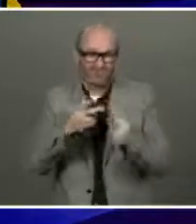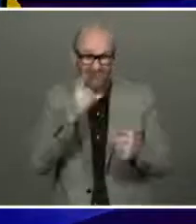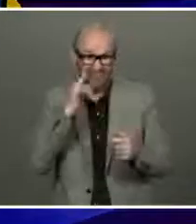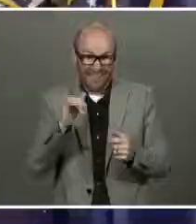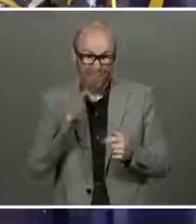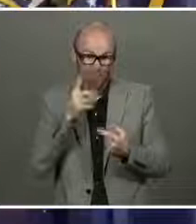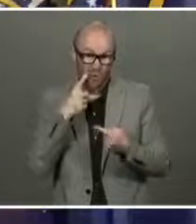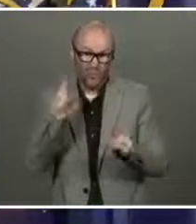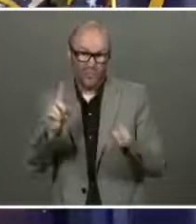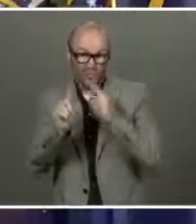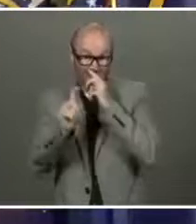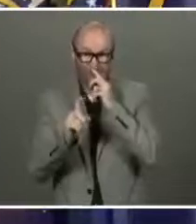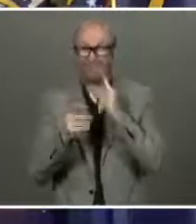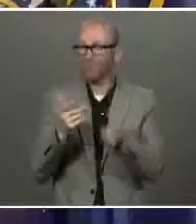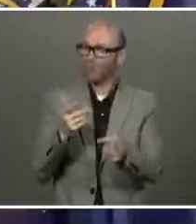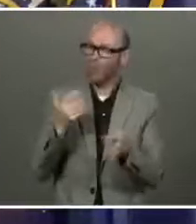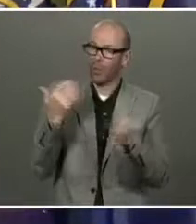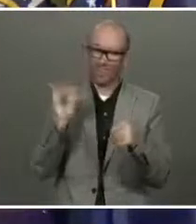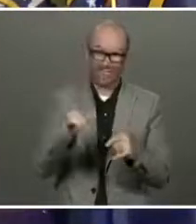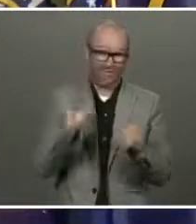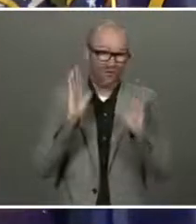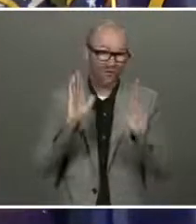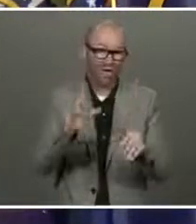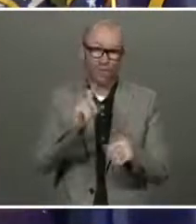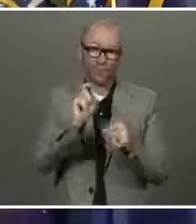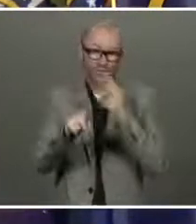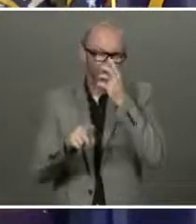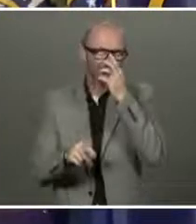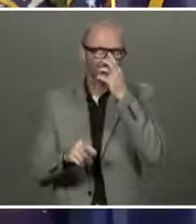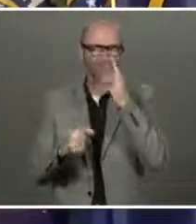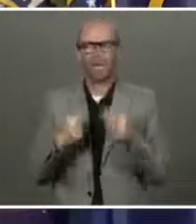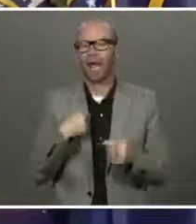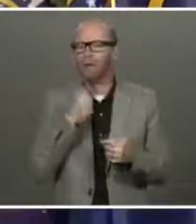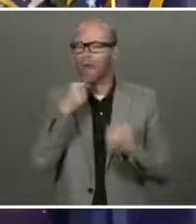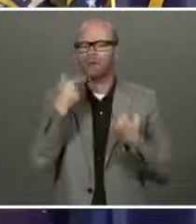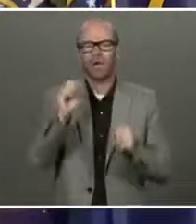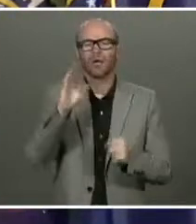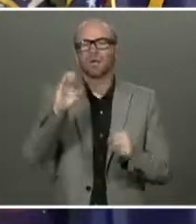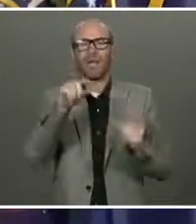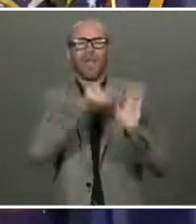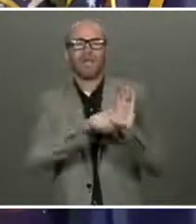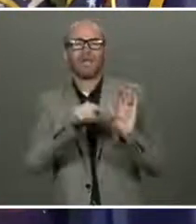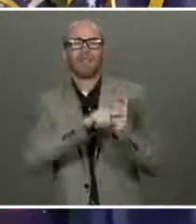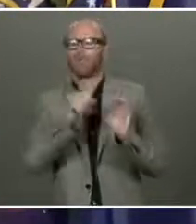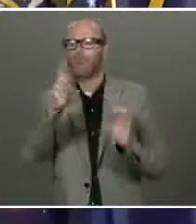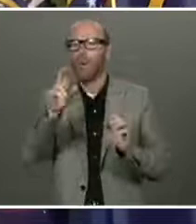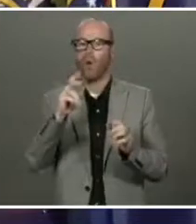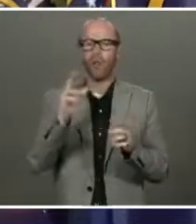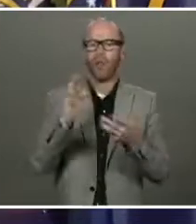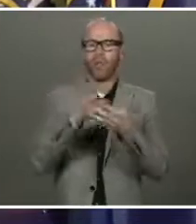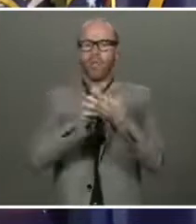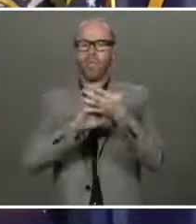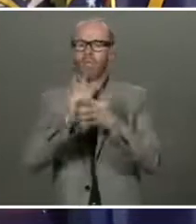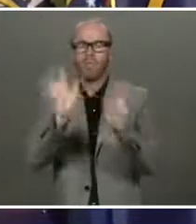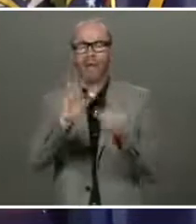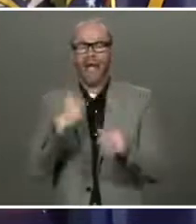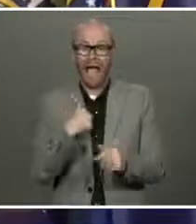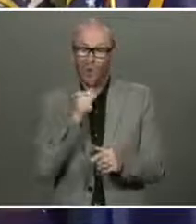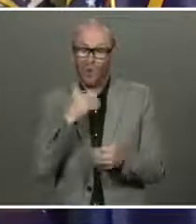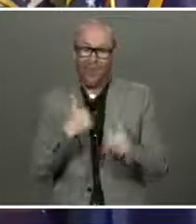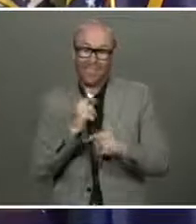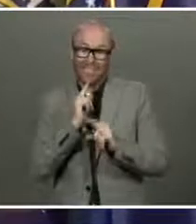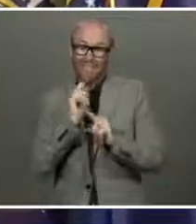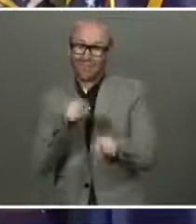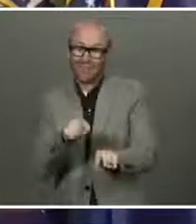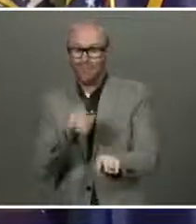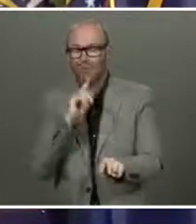great question. It's an important question, and I'm not trying to demur here at all, but I don't have the answer to that question. There are people that are a